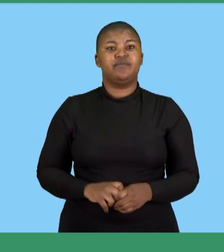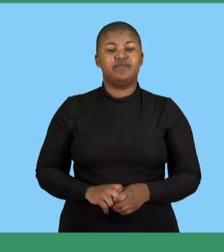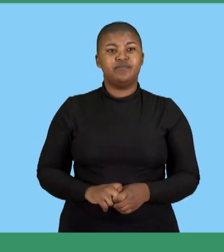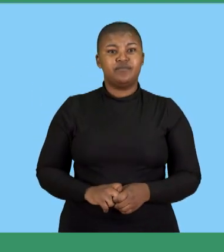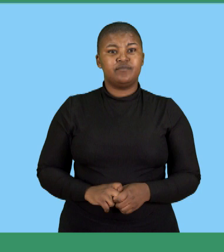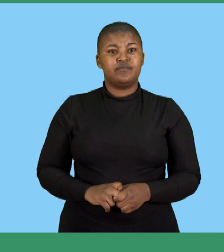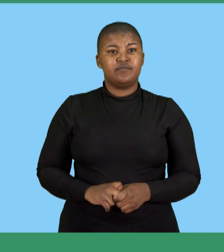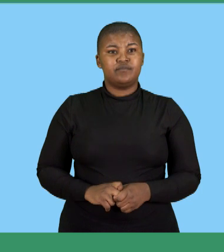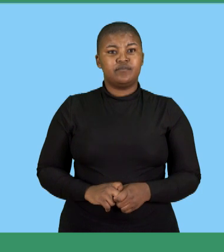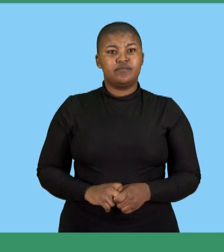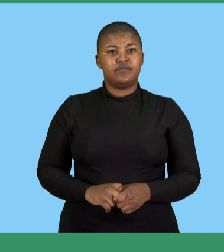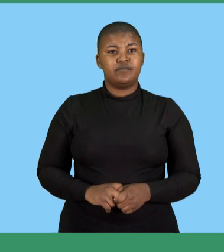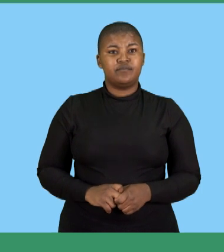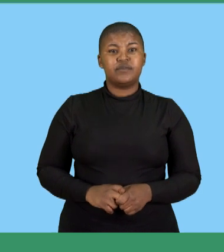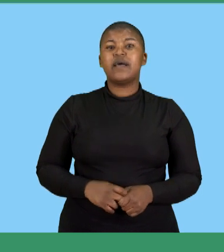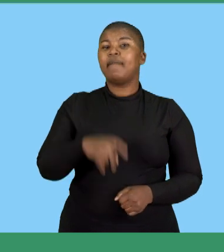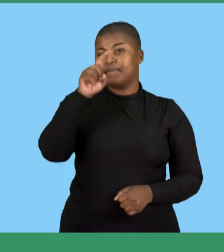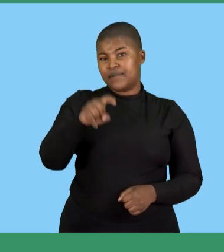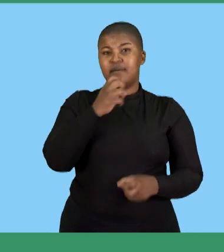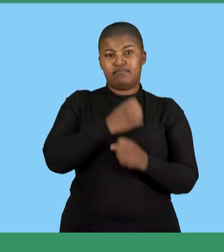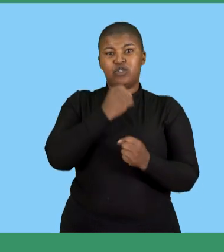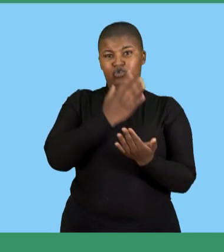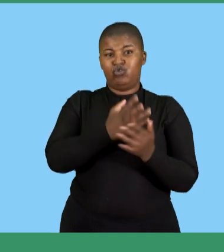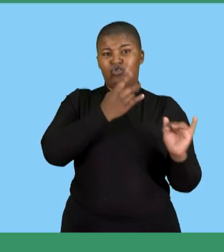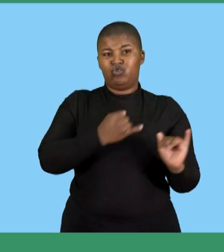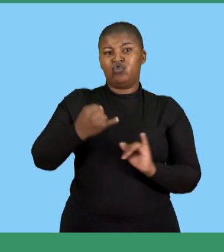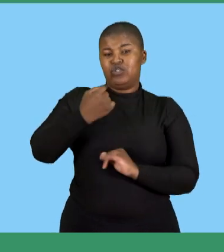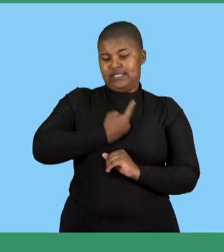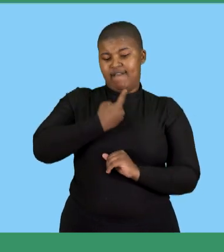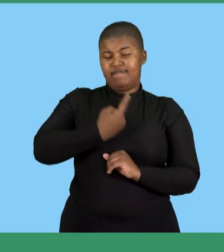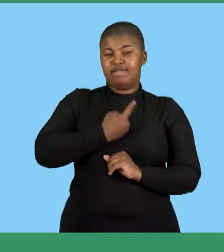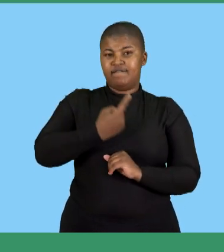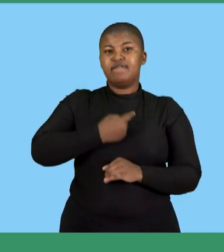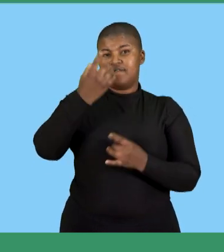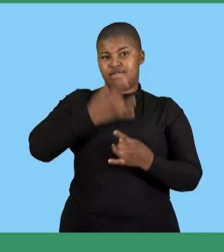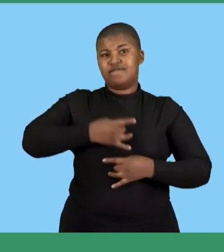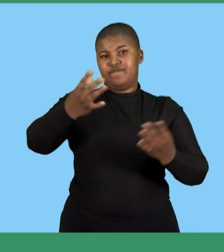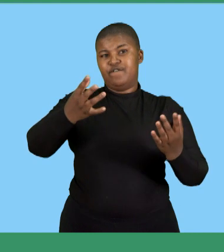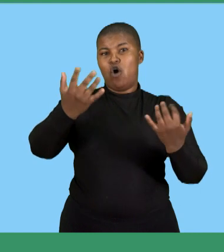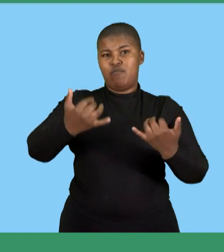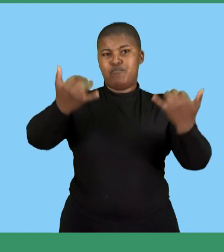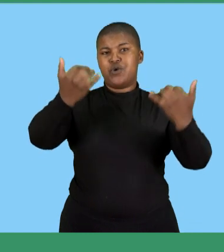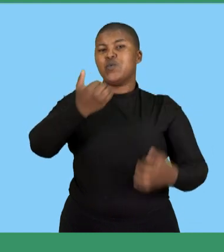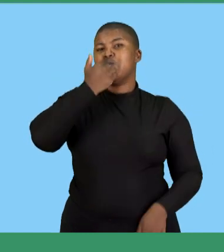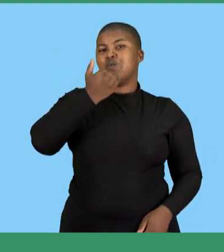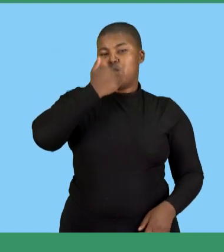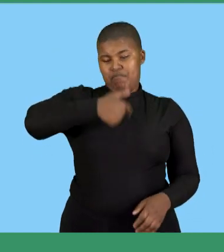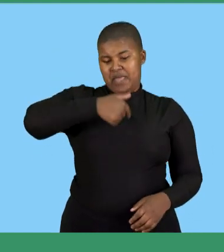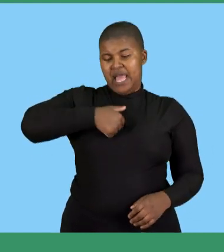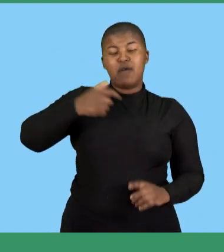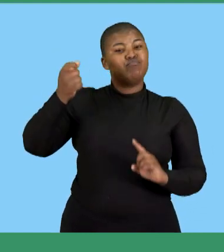presenting is that they should establish credibility by introducing themselves as the